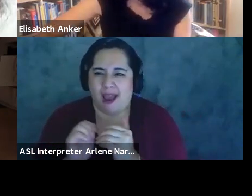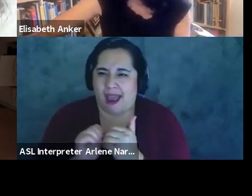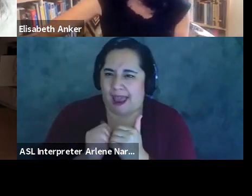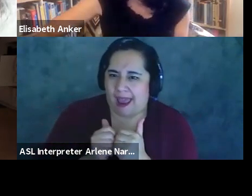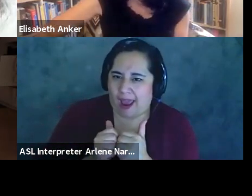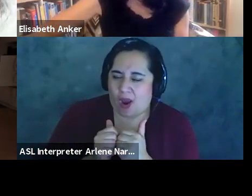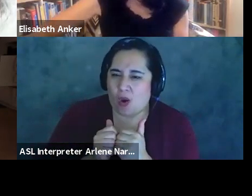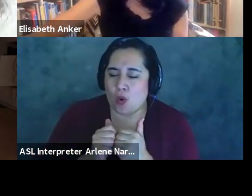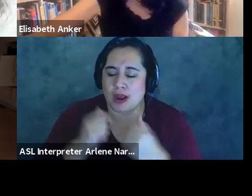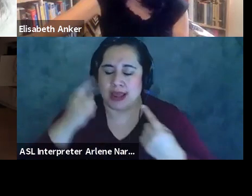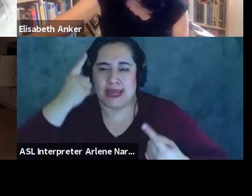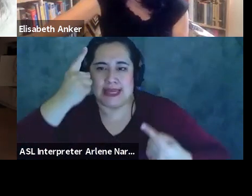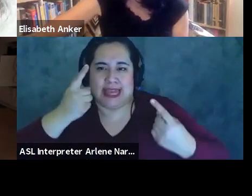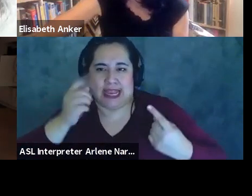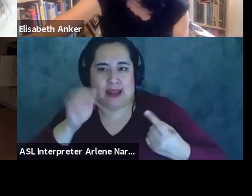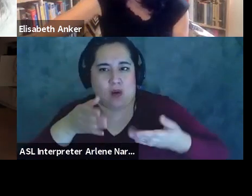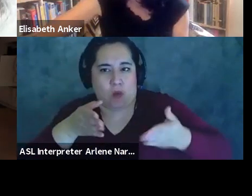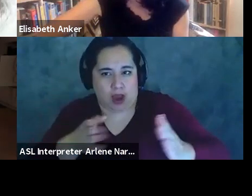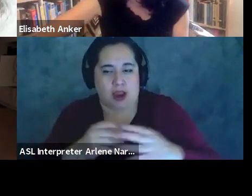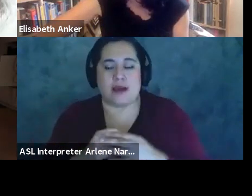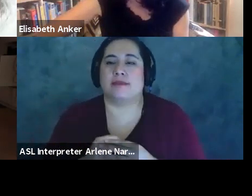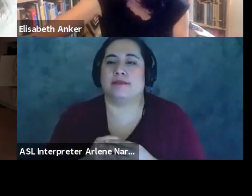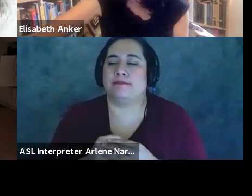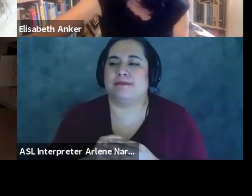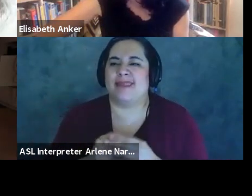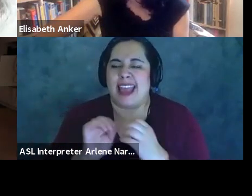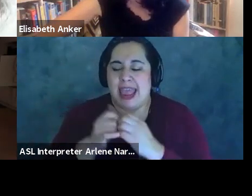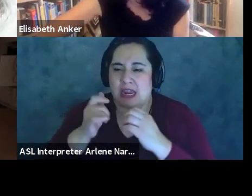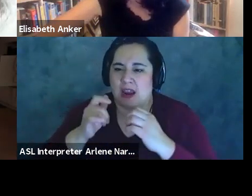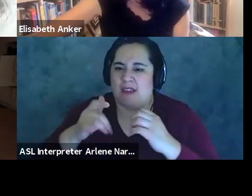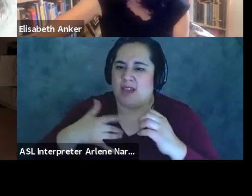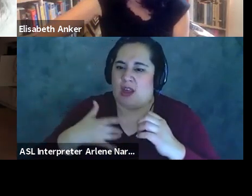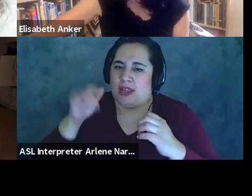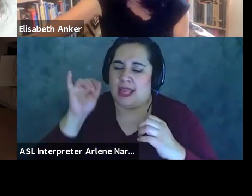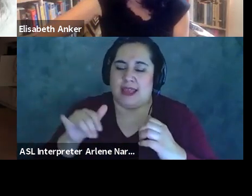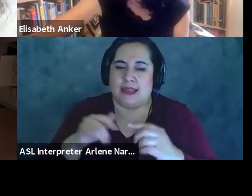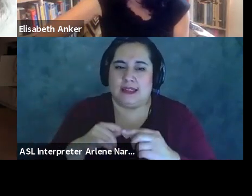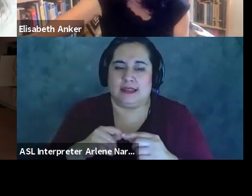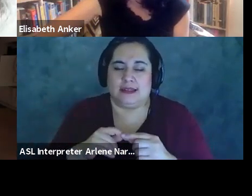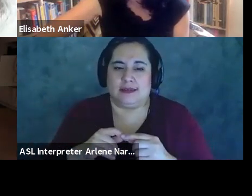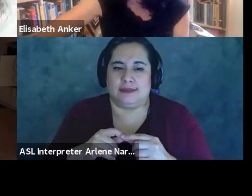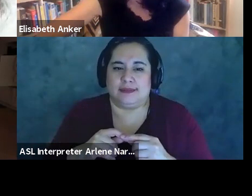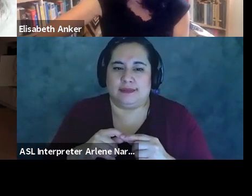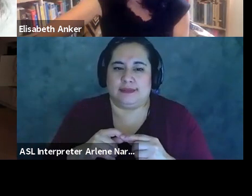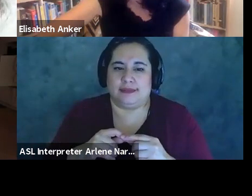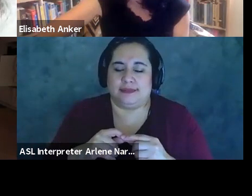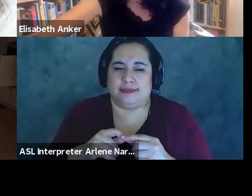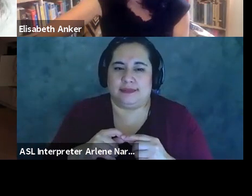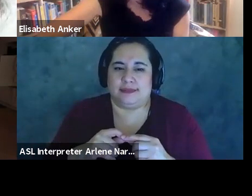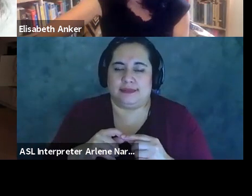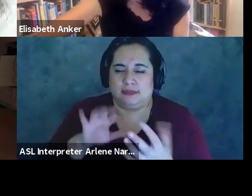how, in thinking of it in those terms, it takes on the kind of